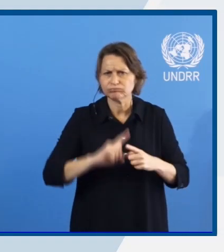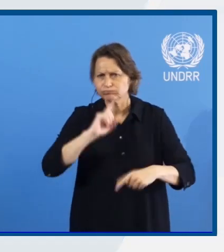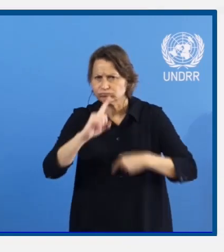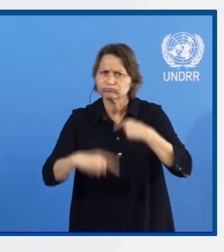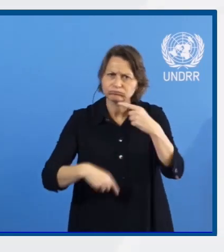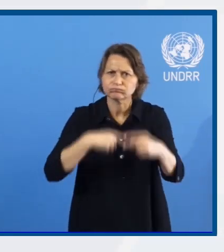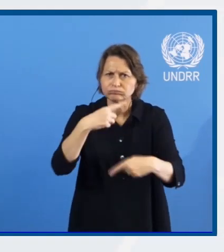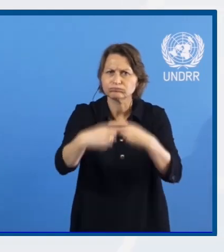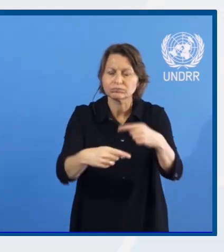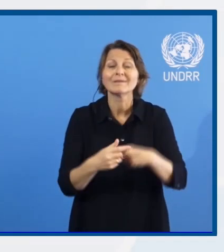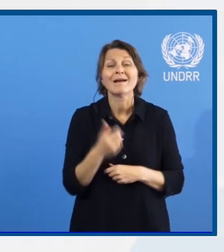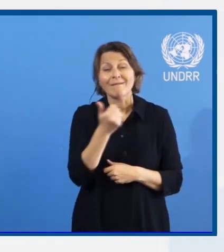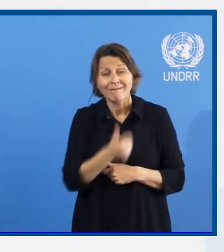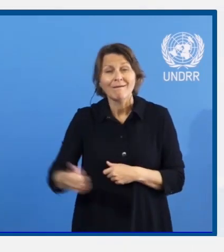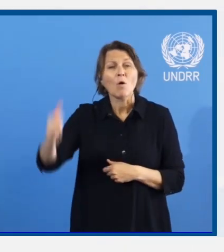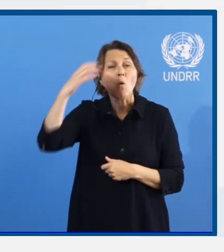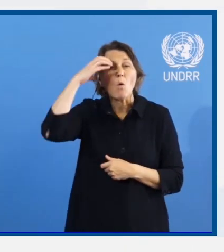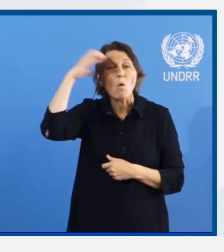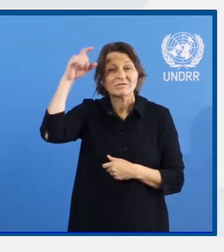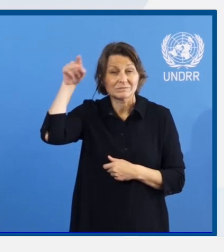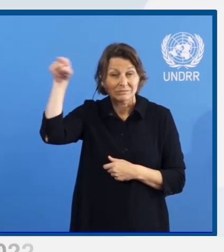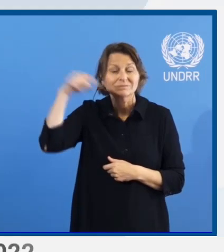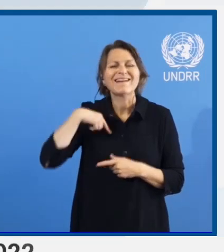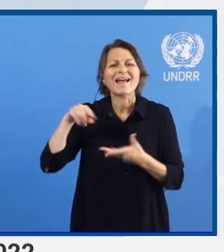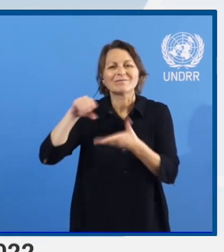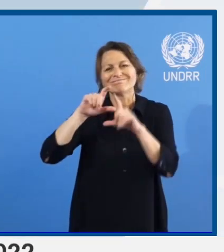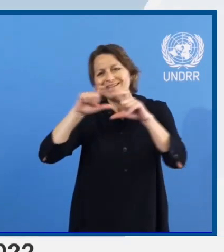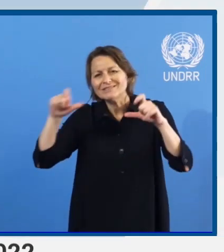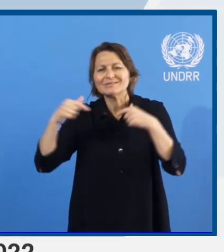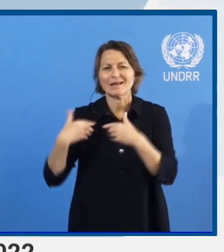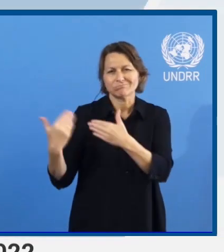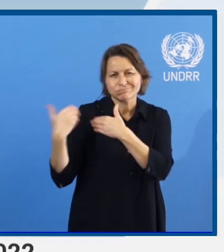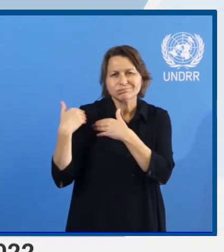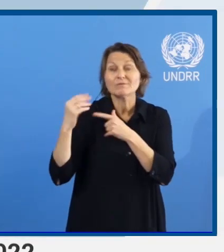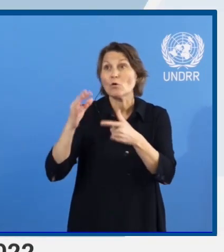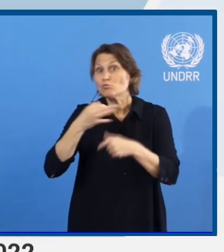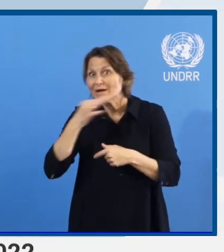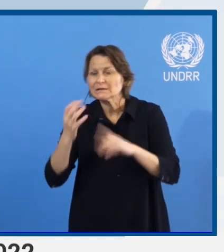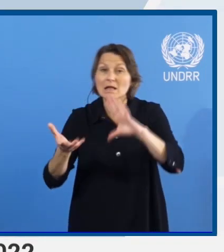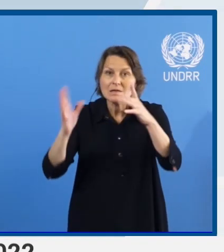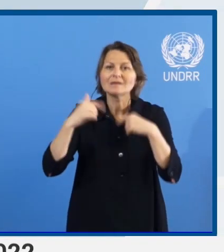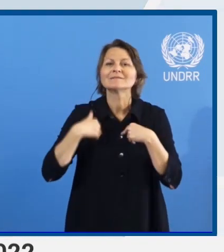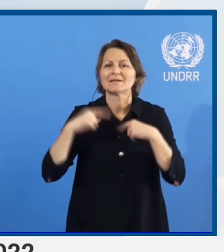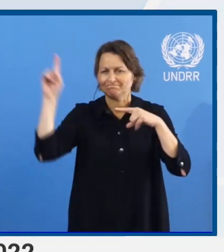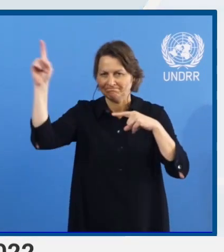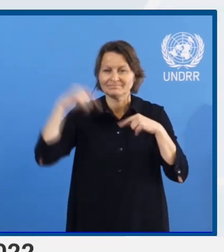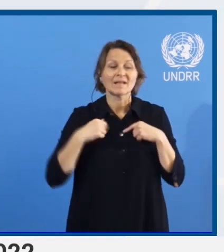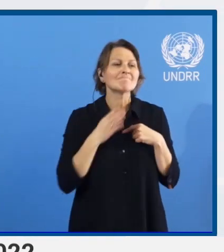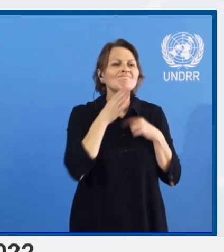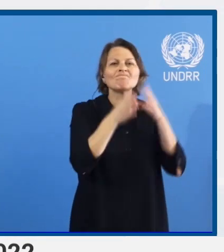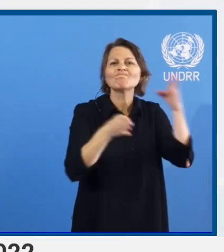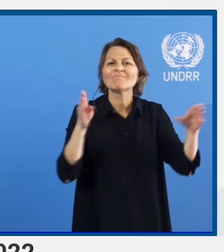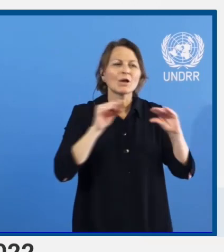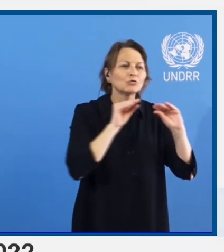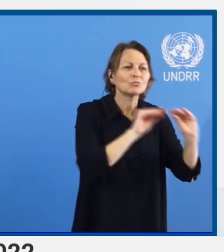and Emergency Management, and they have conducted a series of training exercises right across Jamaica for